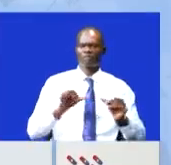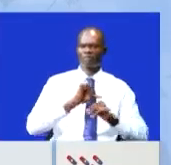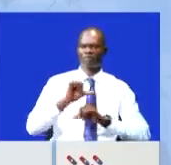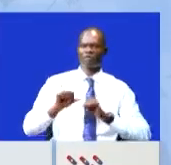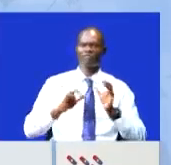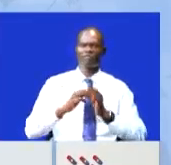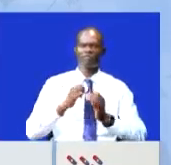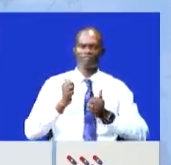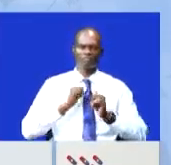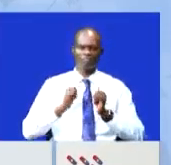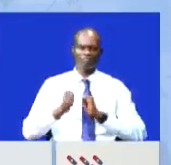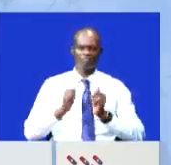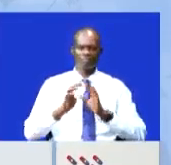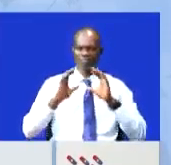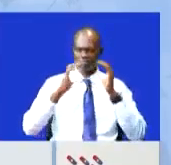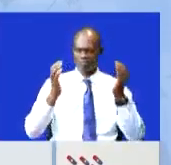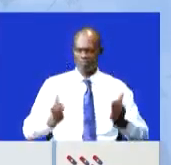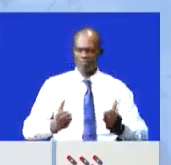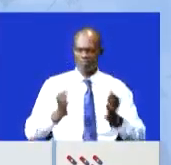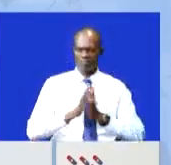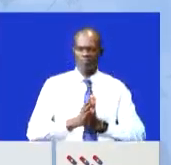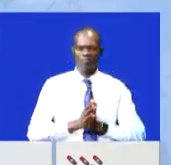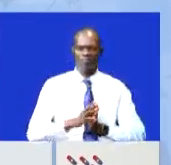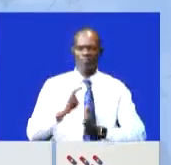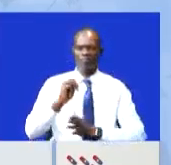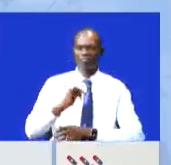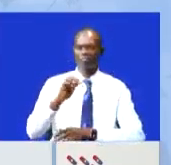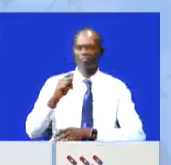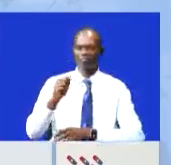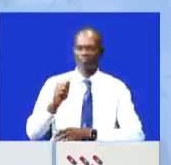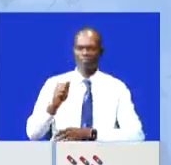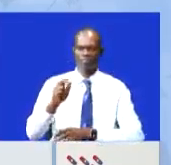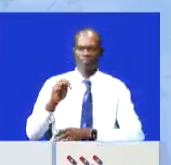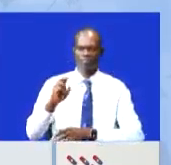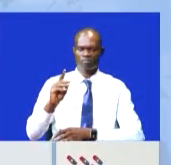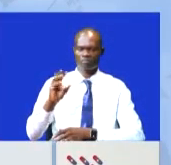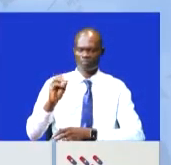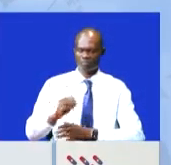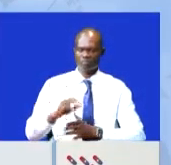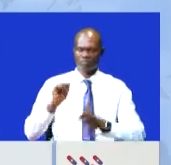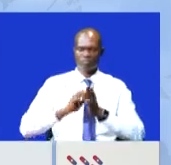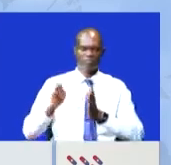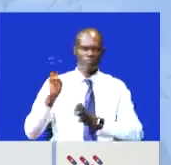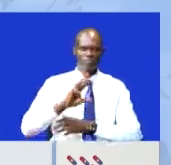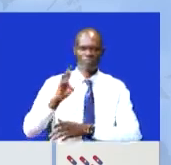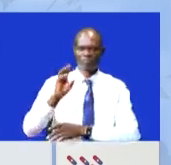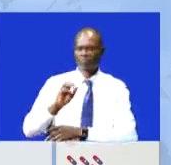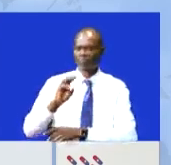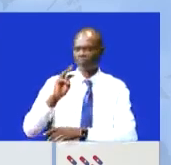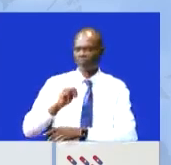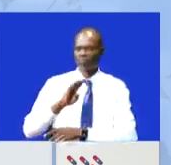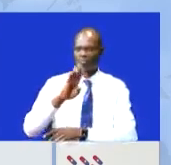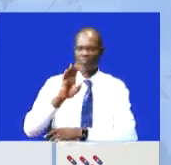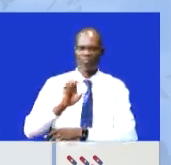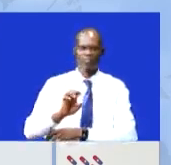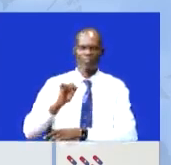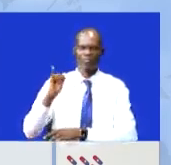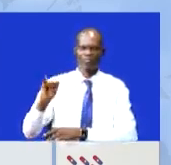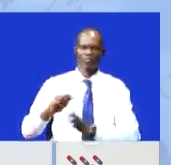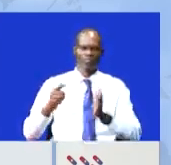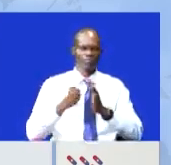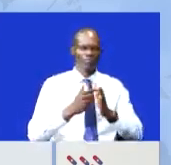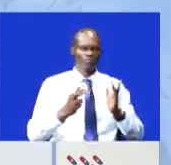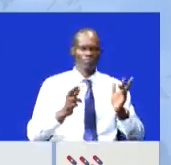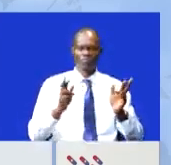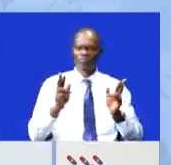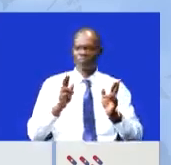Emechegwe kwa mwaga tuke ni klaba mano iroma rami tando FC mabende yudore ward ma ombei. Koro tochako safar mar